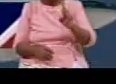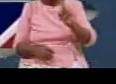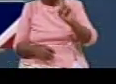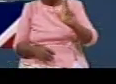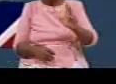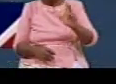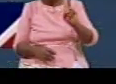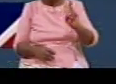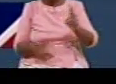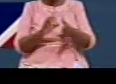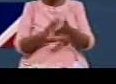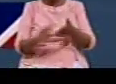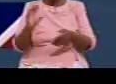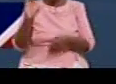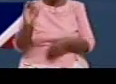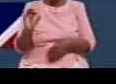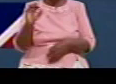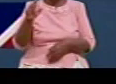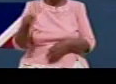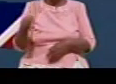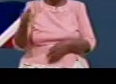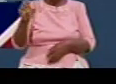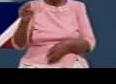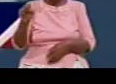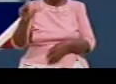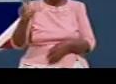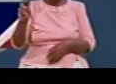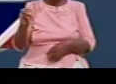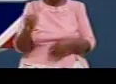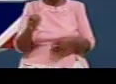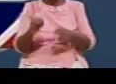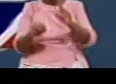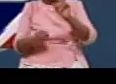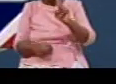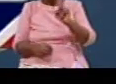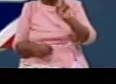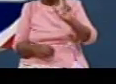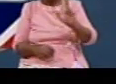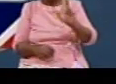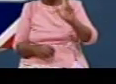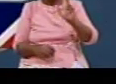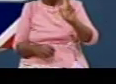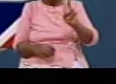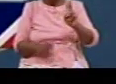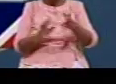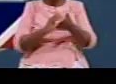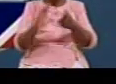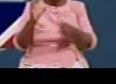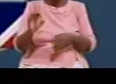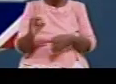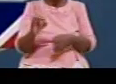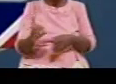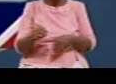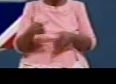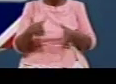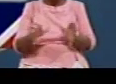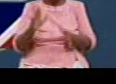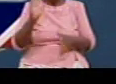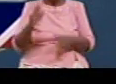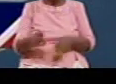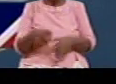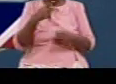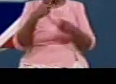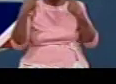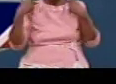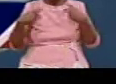132, reading from verse 9, let thy priest be clothed with righteousness,